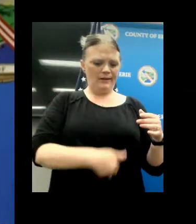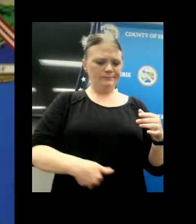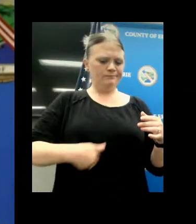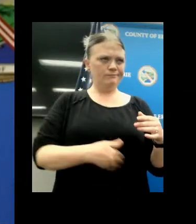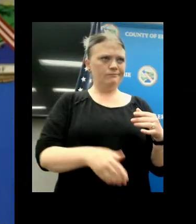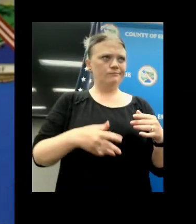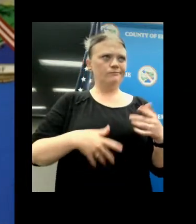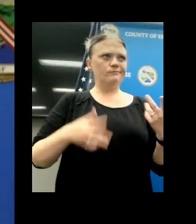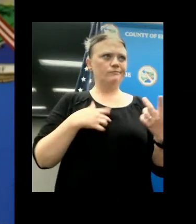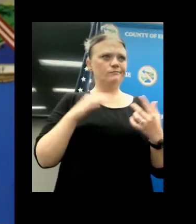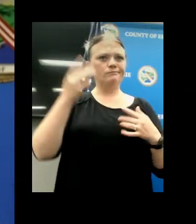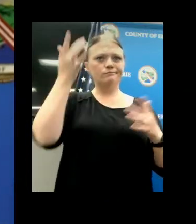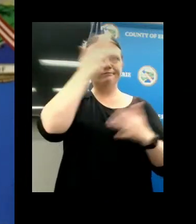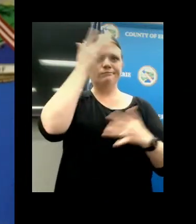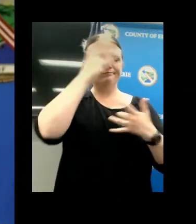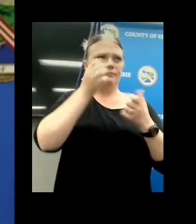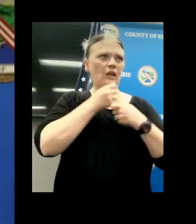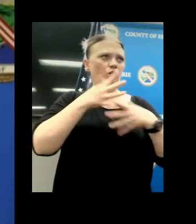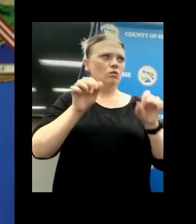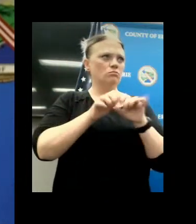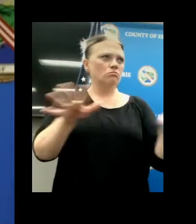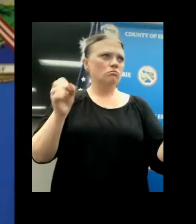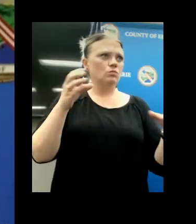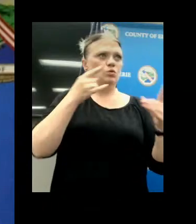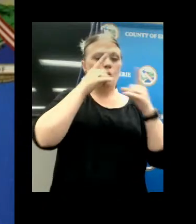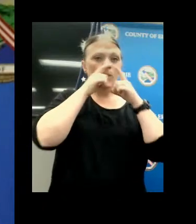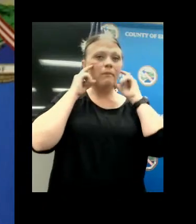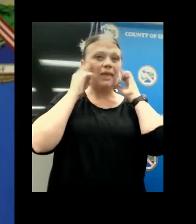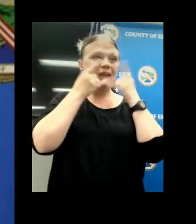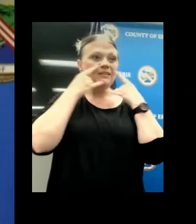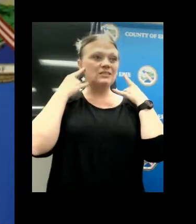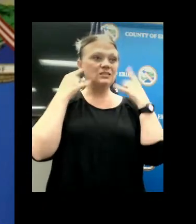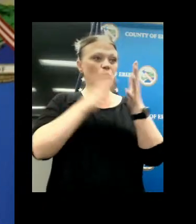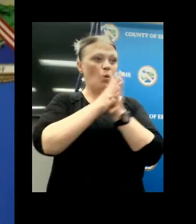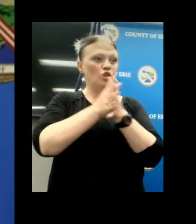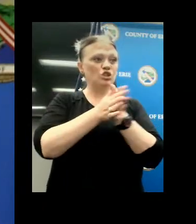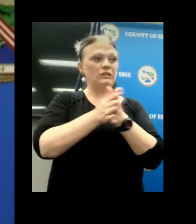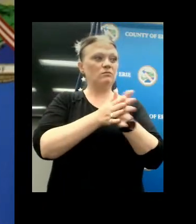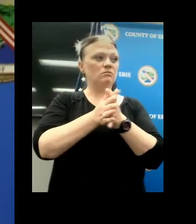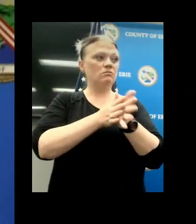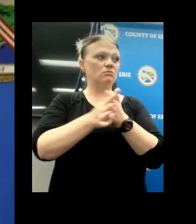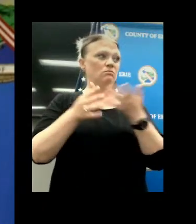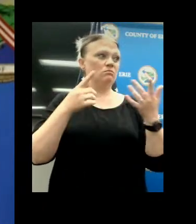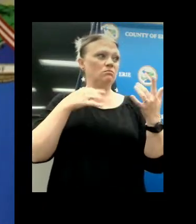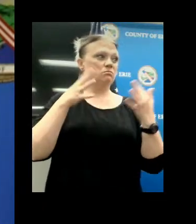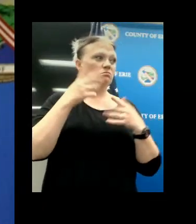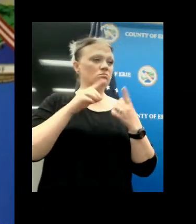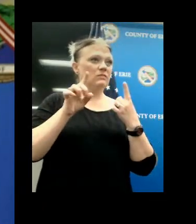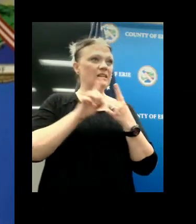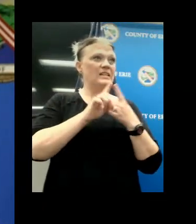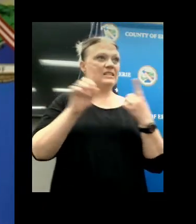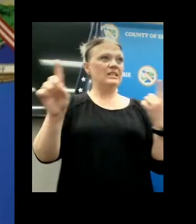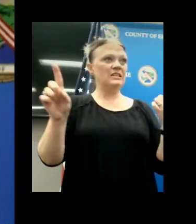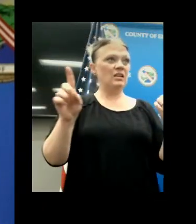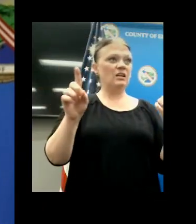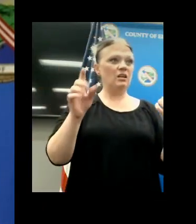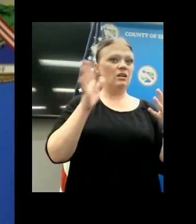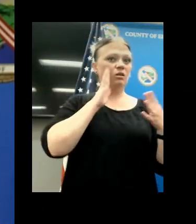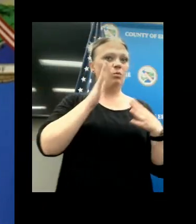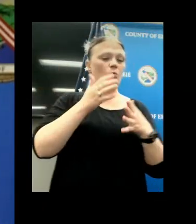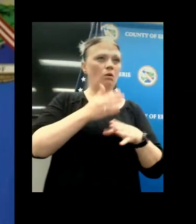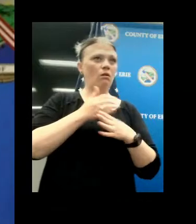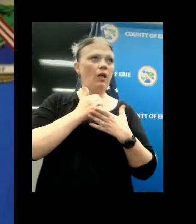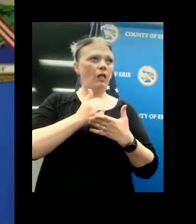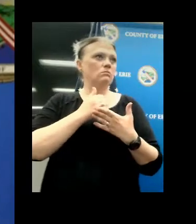bugs that cause outbreaks. So wearing a mask, washing our hands, social distancing will help